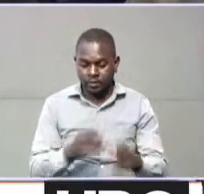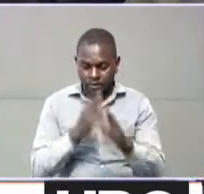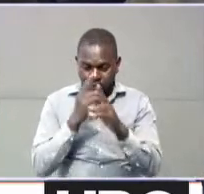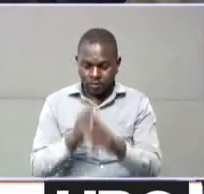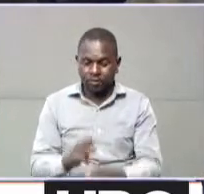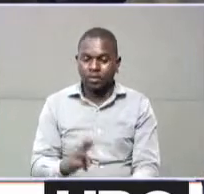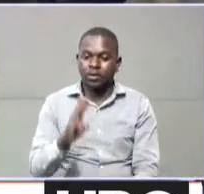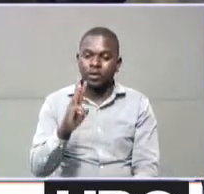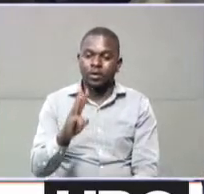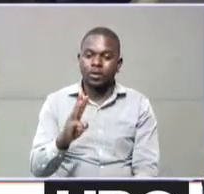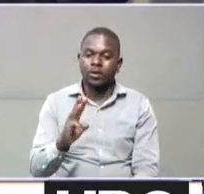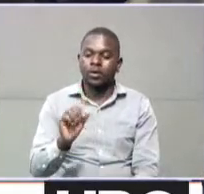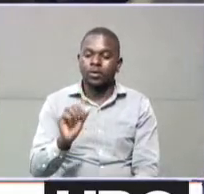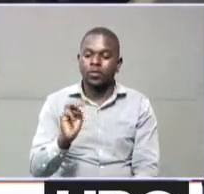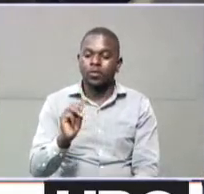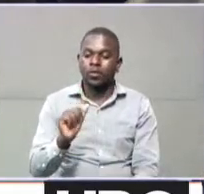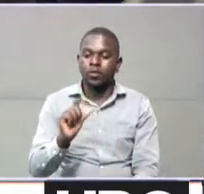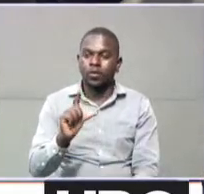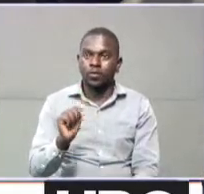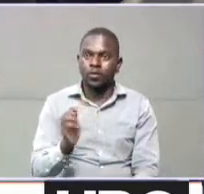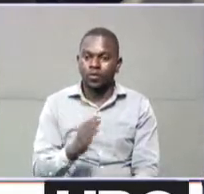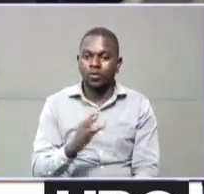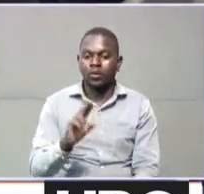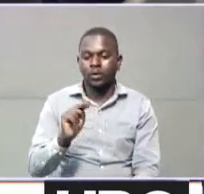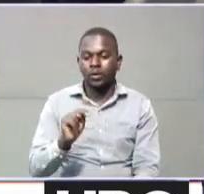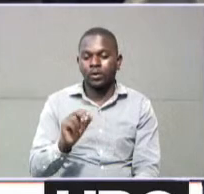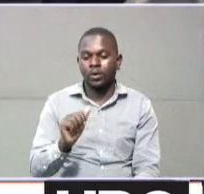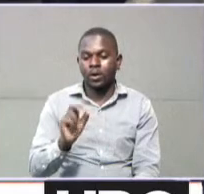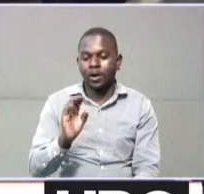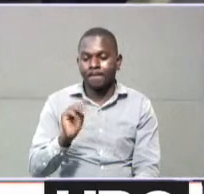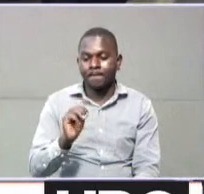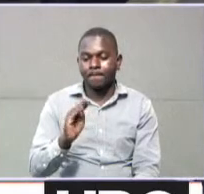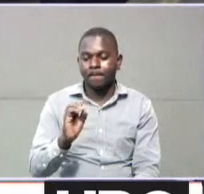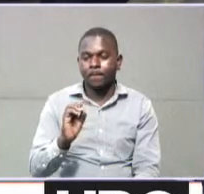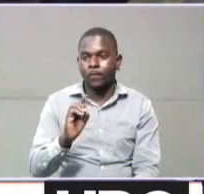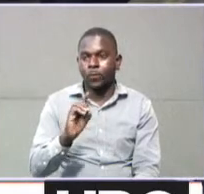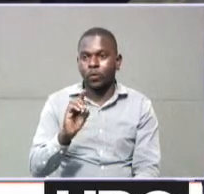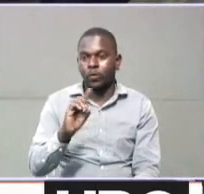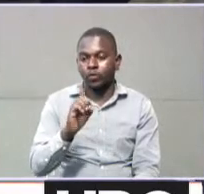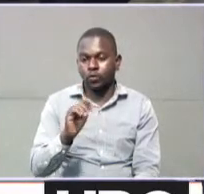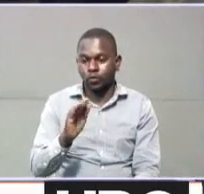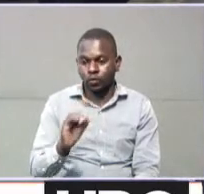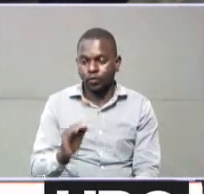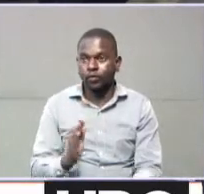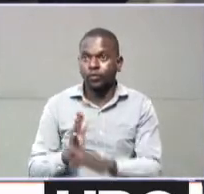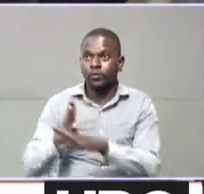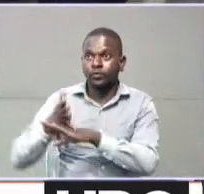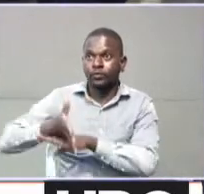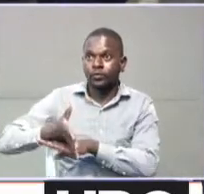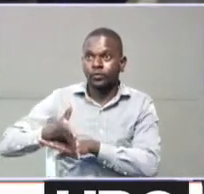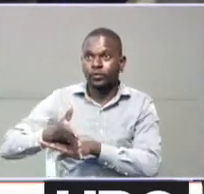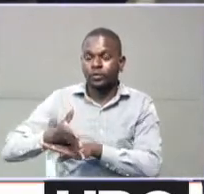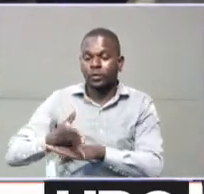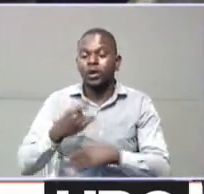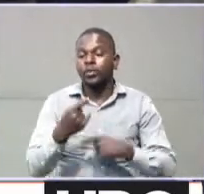guamala florence nambozo of sronko procedure